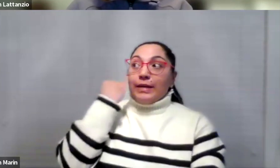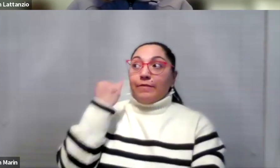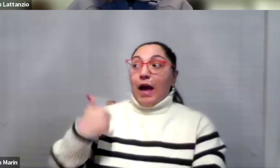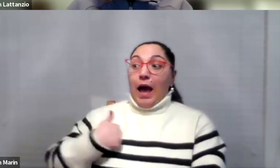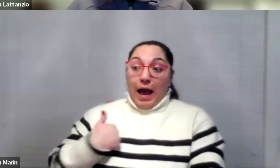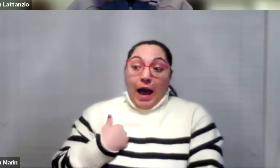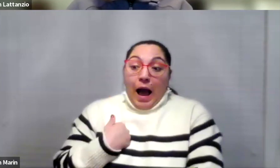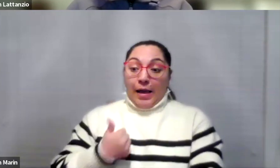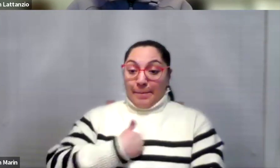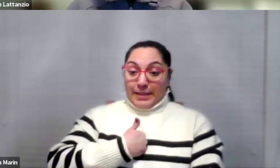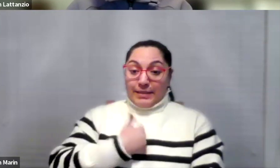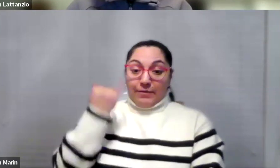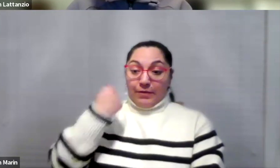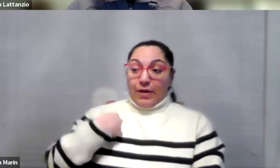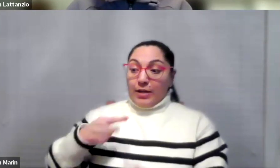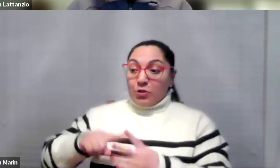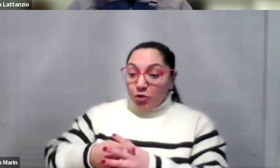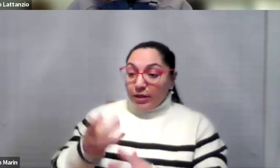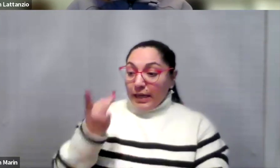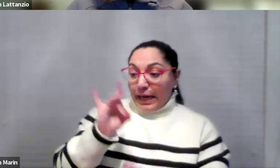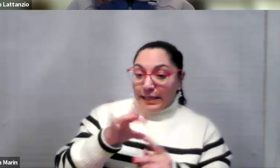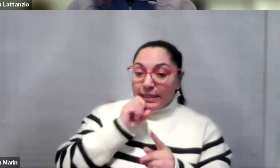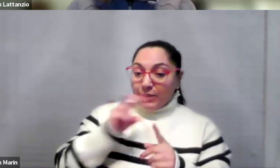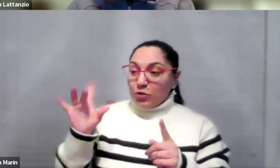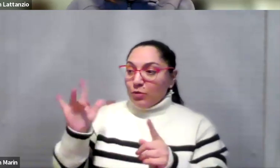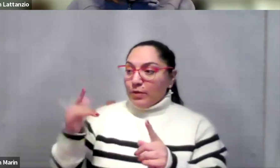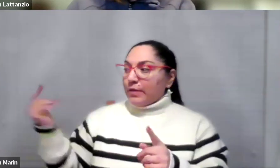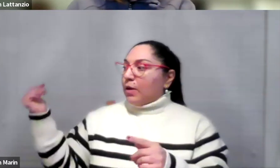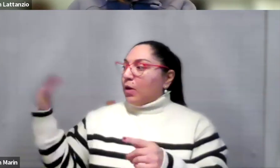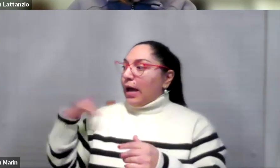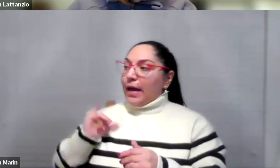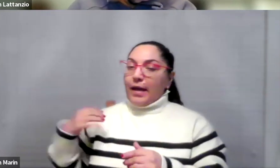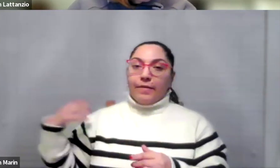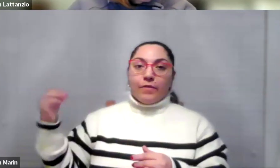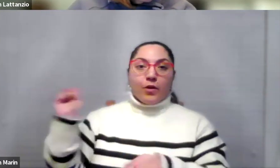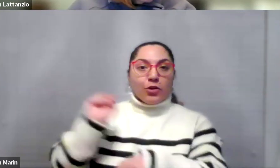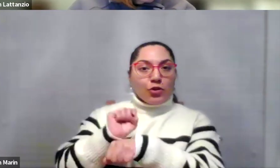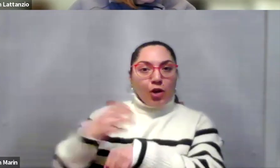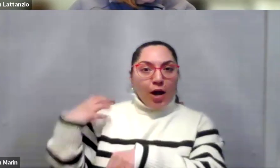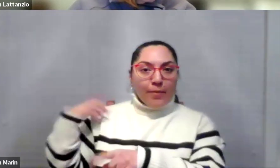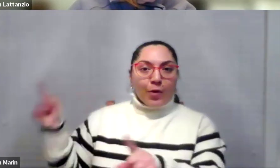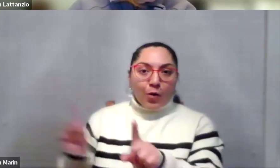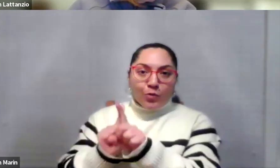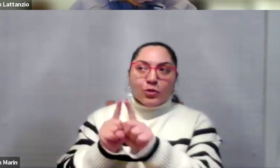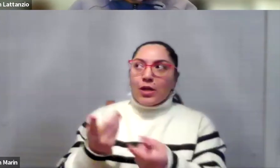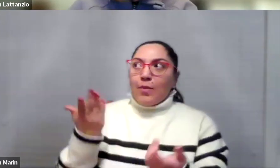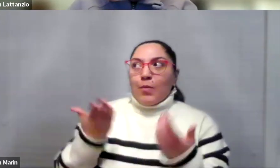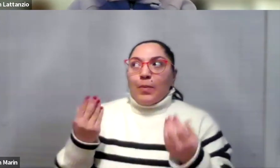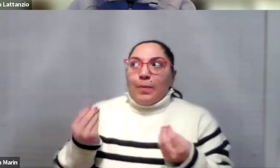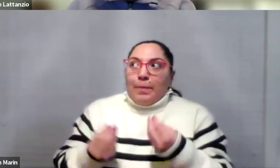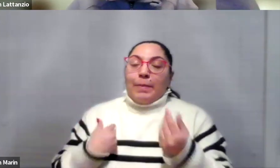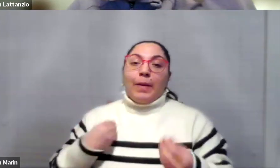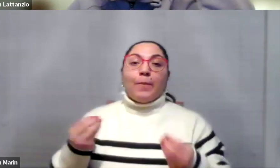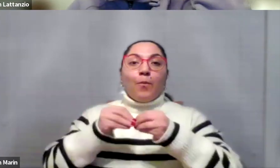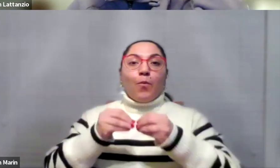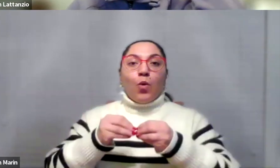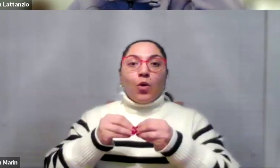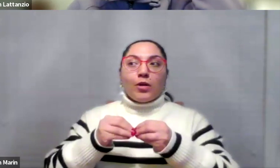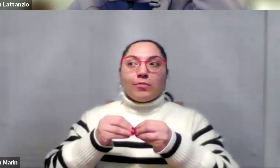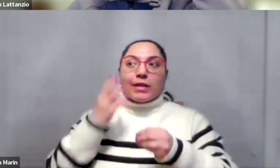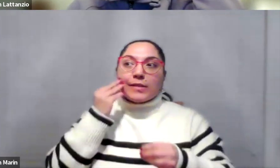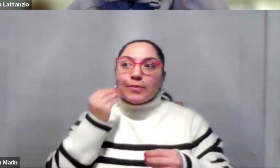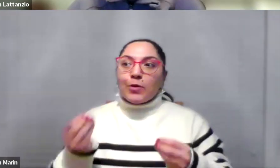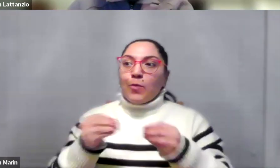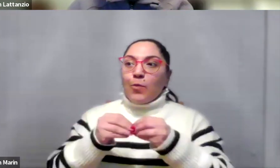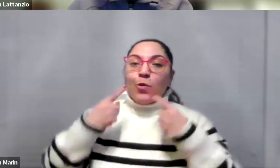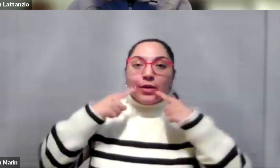from 18 to 25. So, we really like to grow with people and use some of the life lessons that